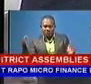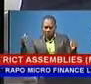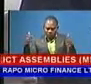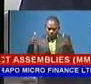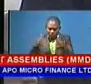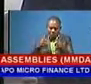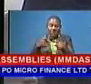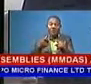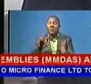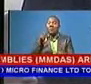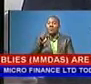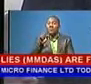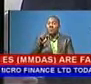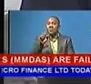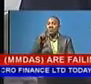it down from